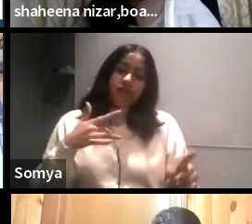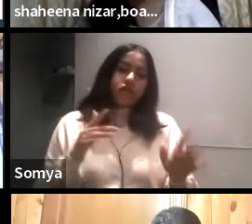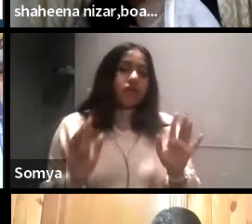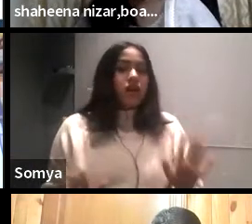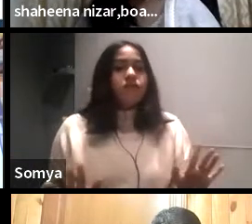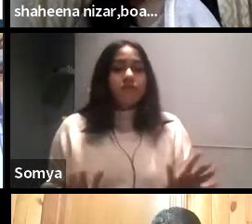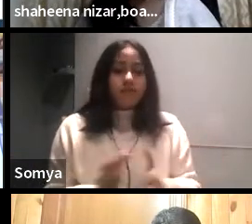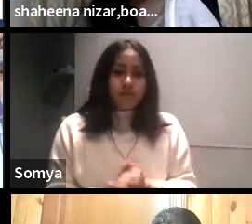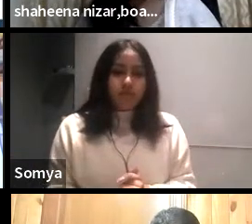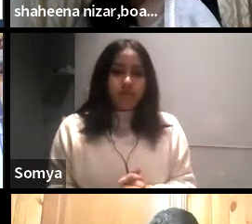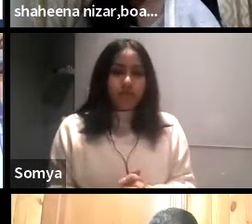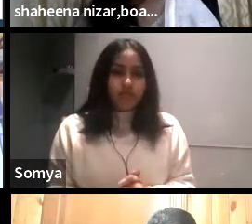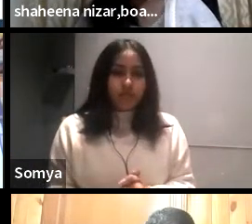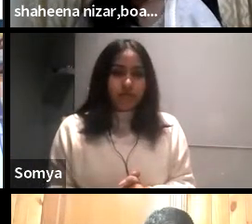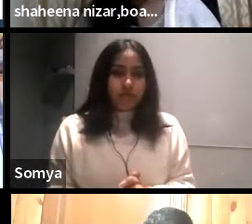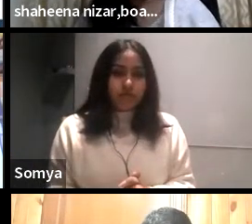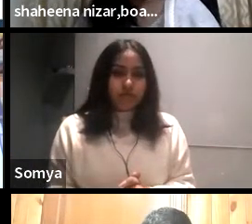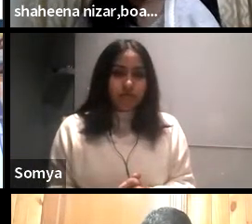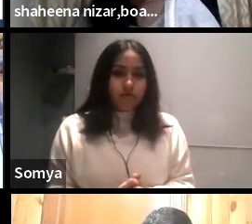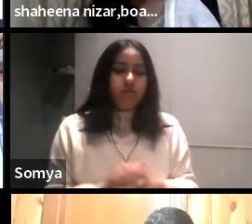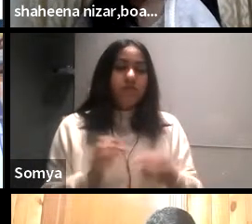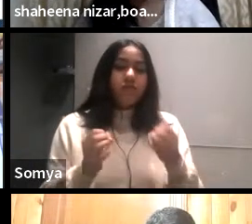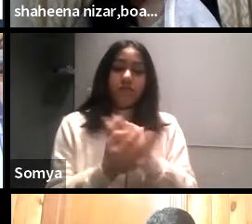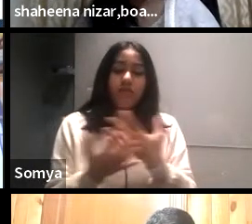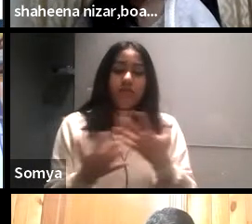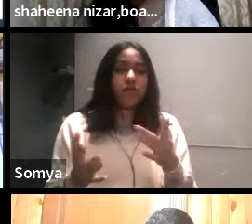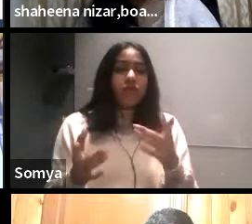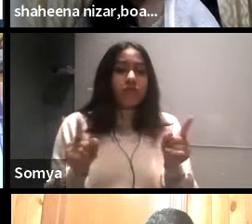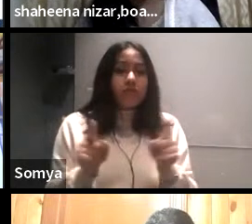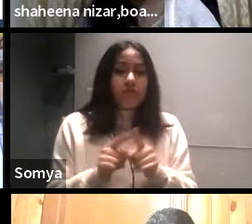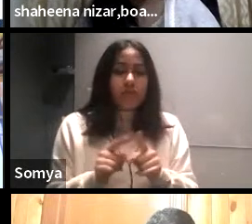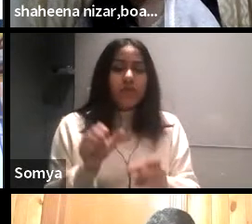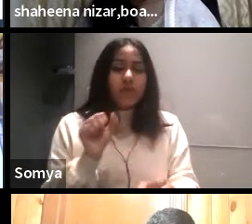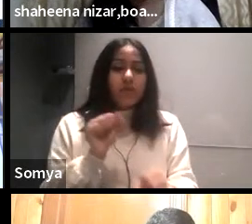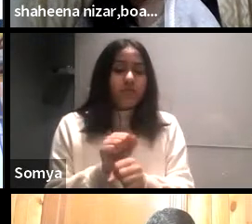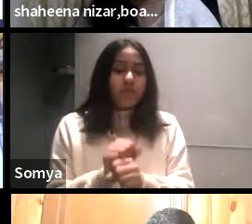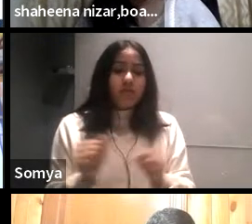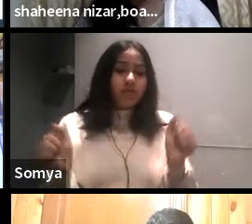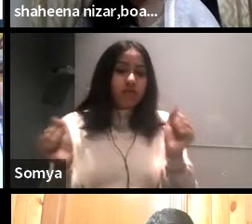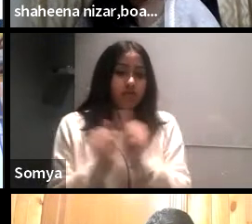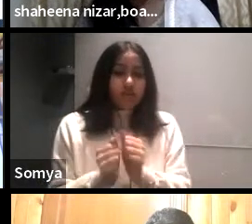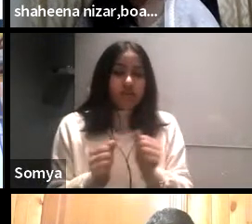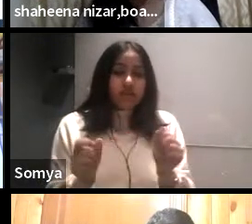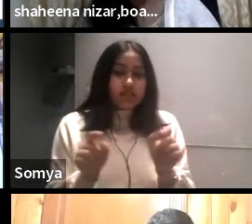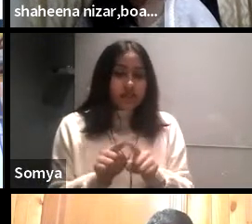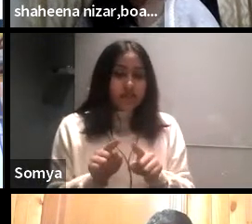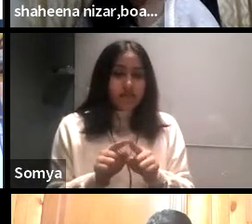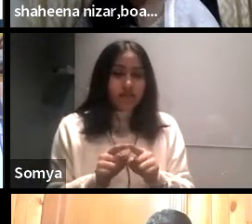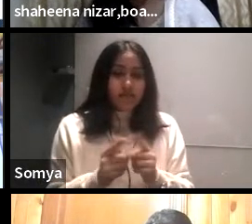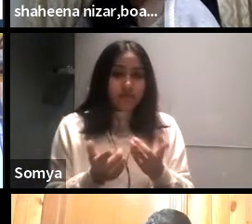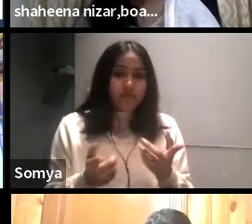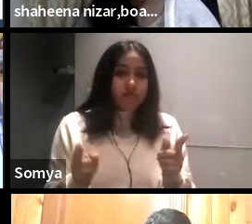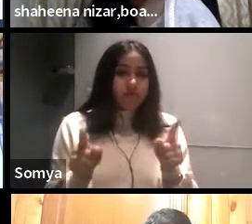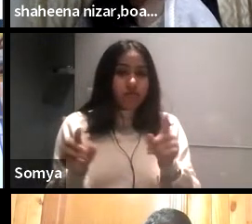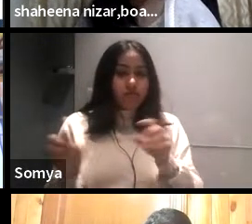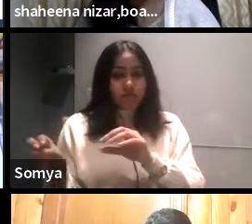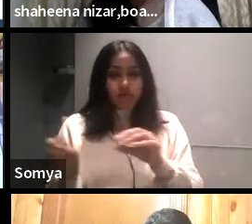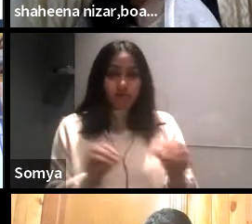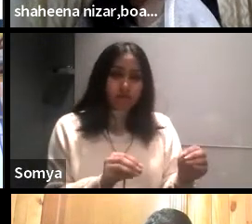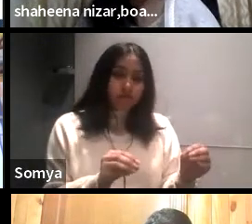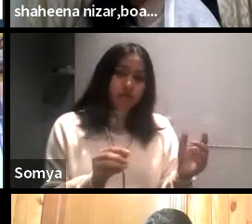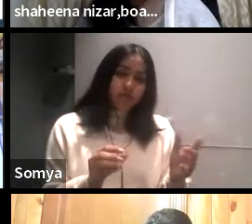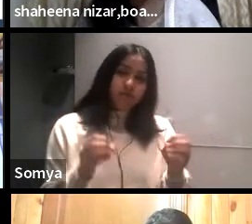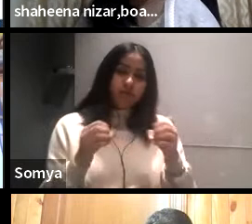difficult. A lot of the organizations I work with are moving